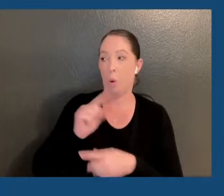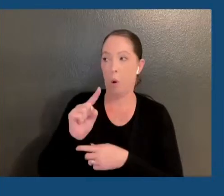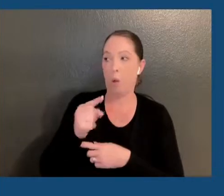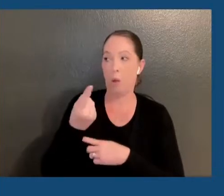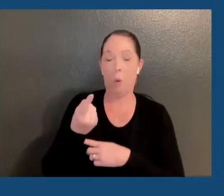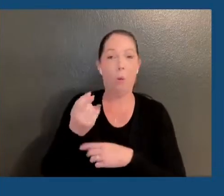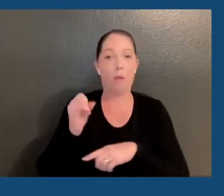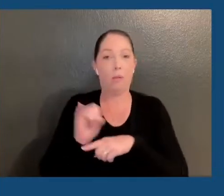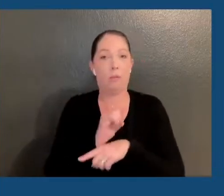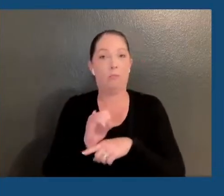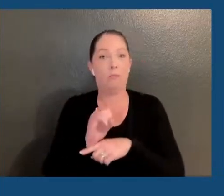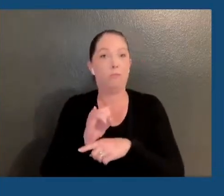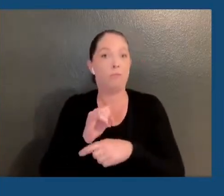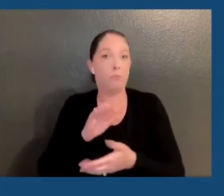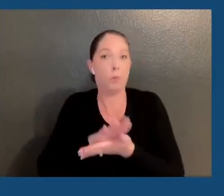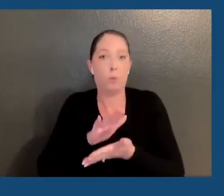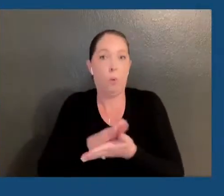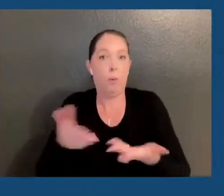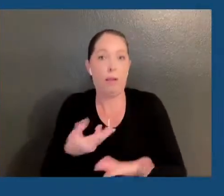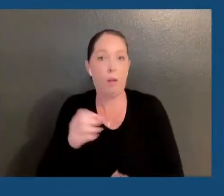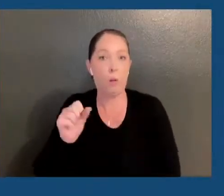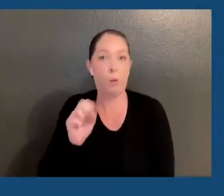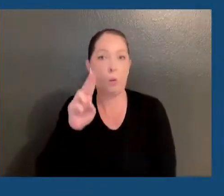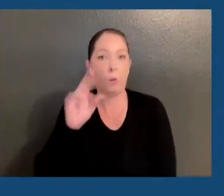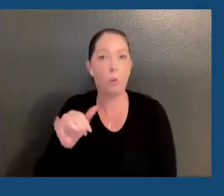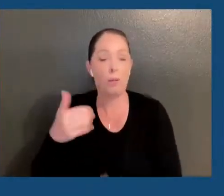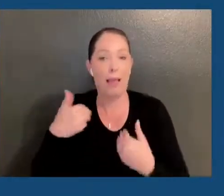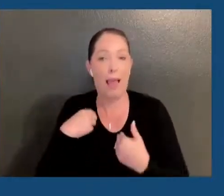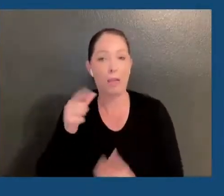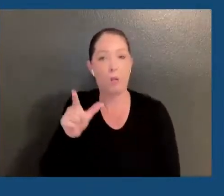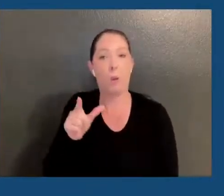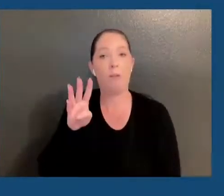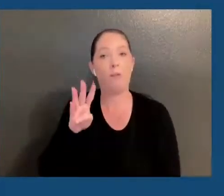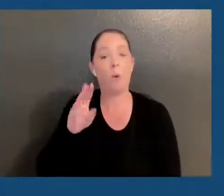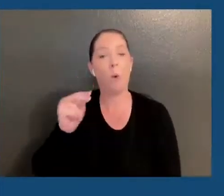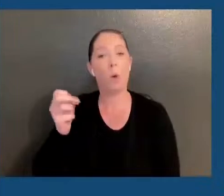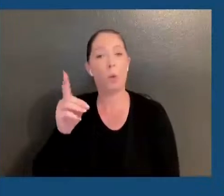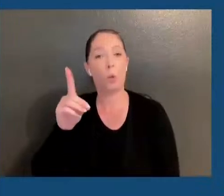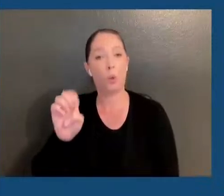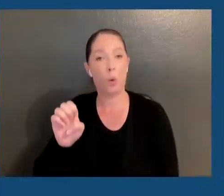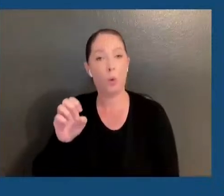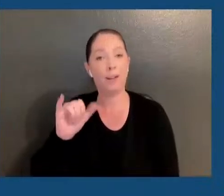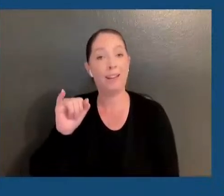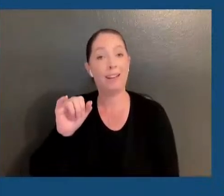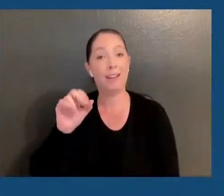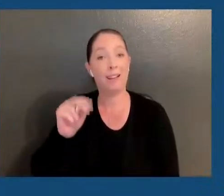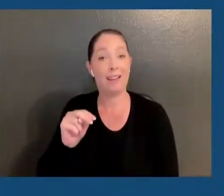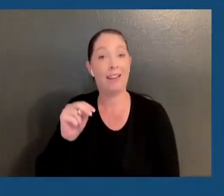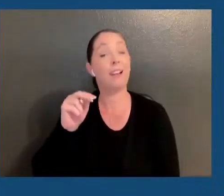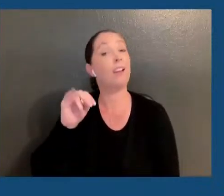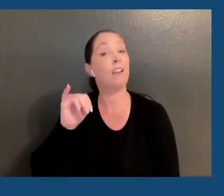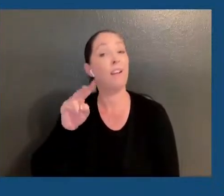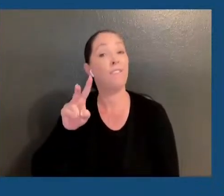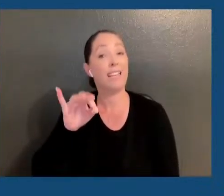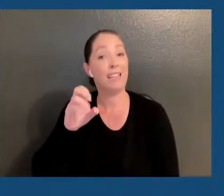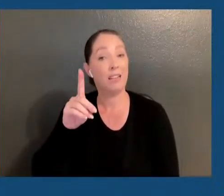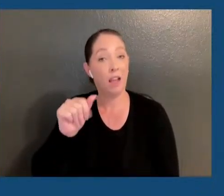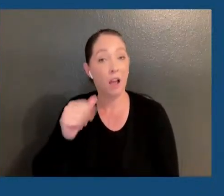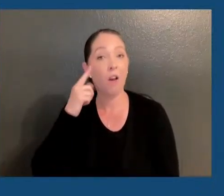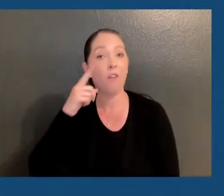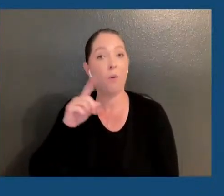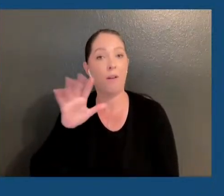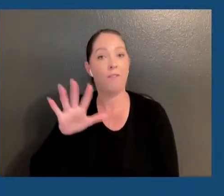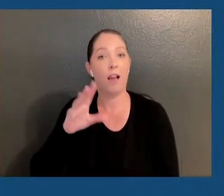that has this 24-node NVIDIA system, 5 petabytes of all-flash storage, and it